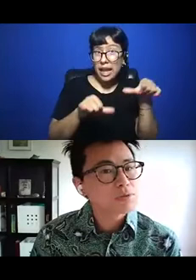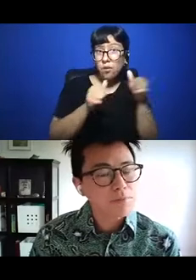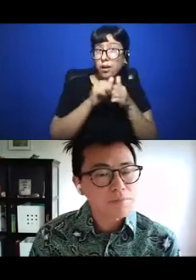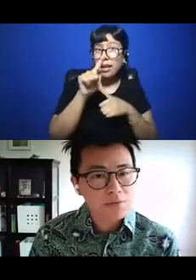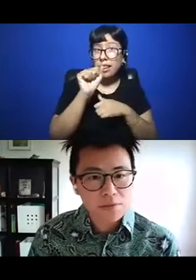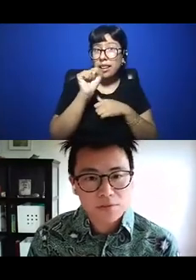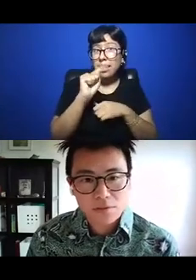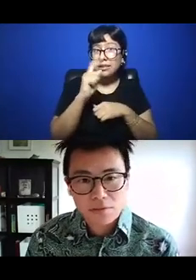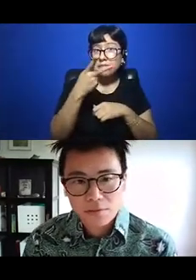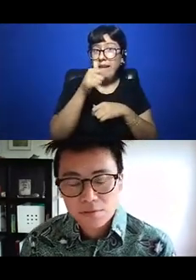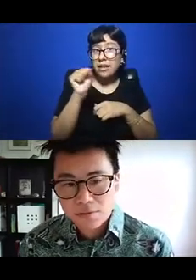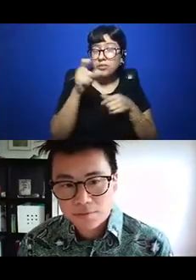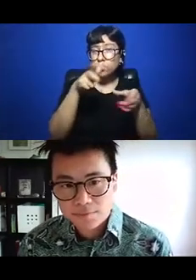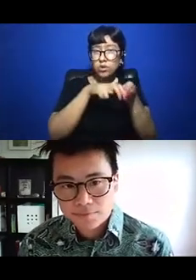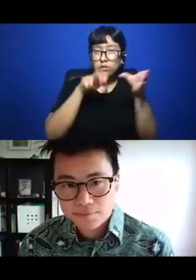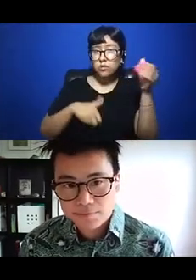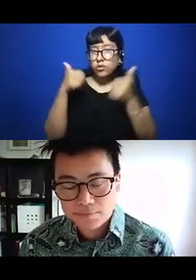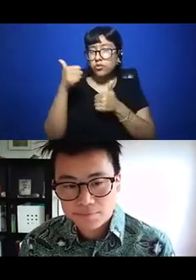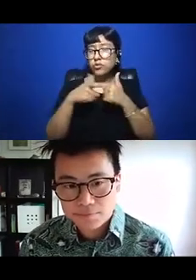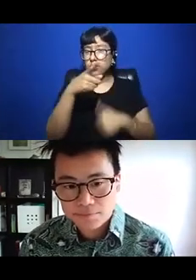you choose something else?